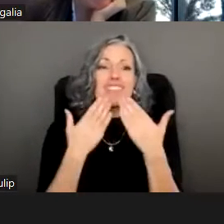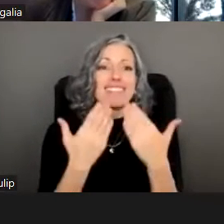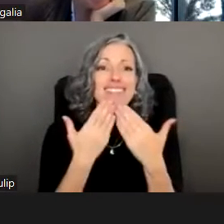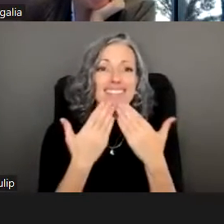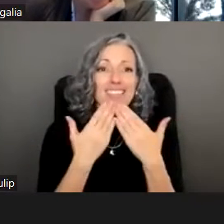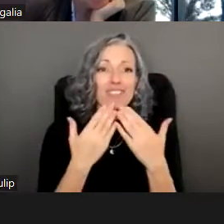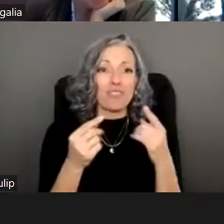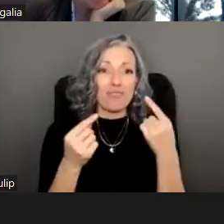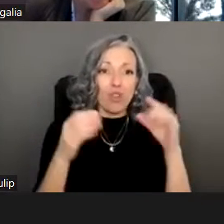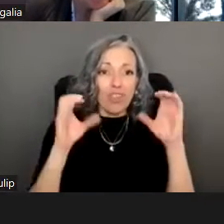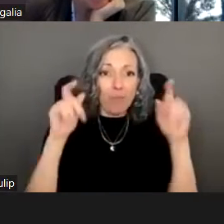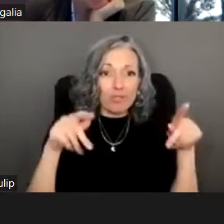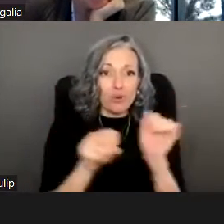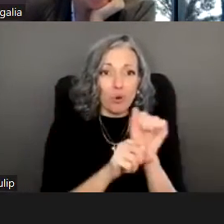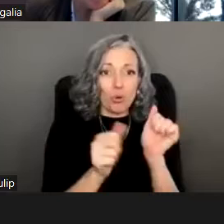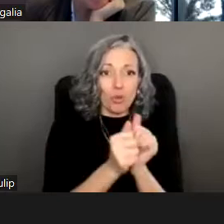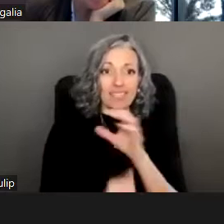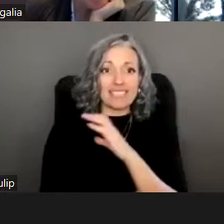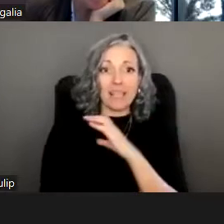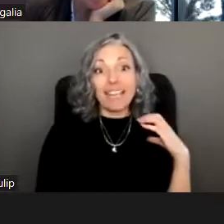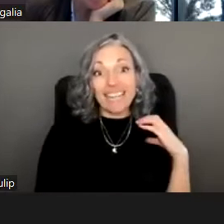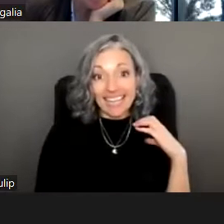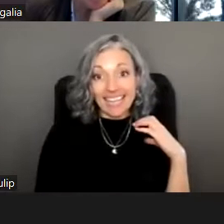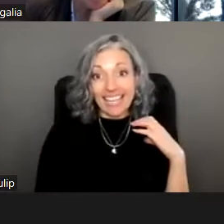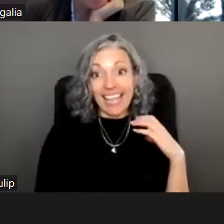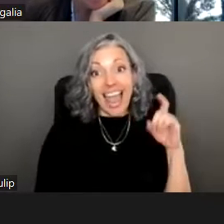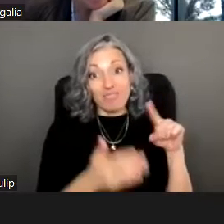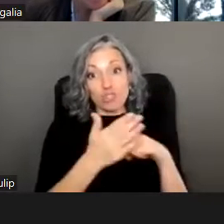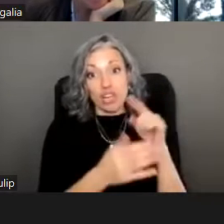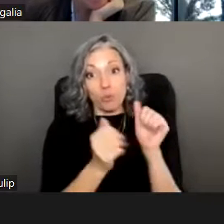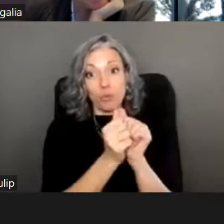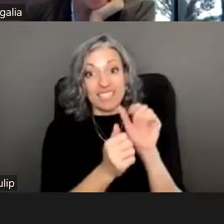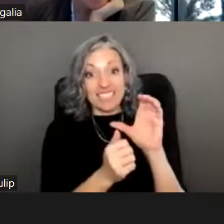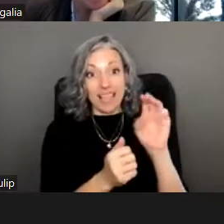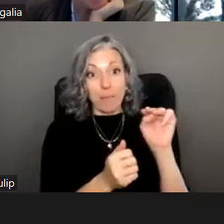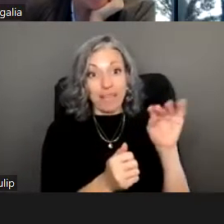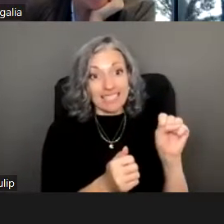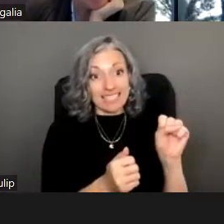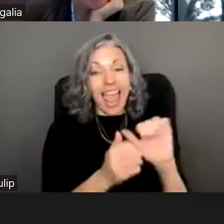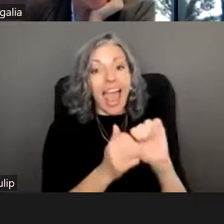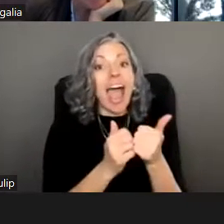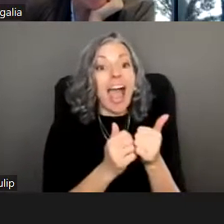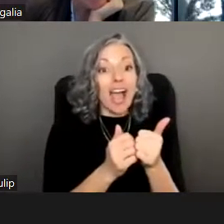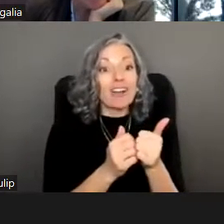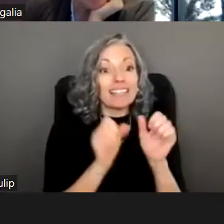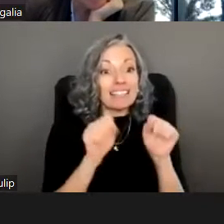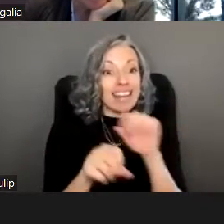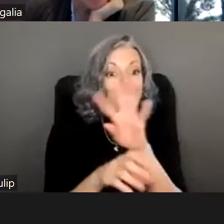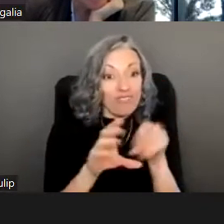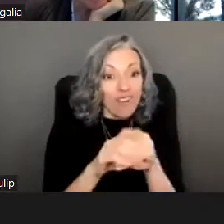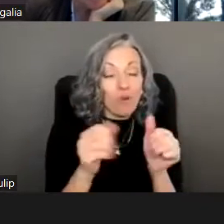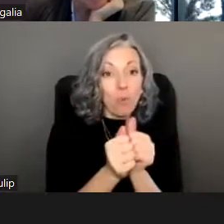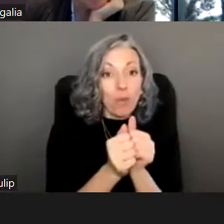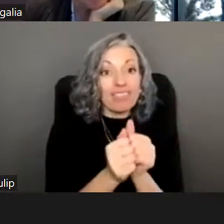this opportunity to work with this committee. I have to check with CMS to see how I can involve with this